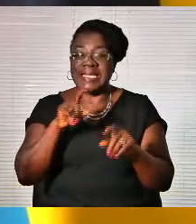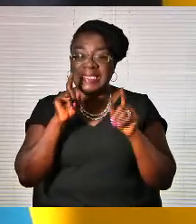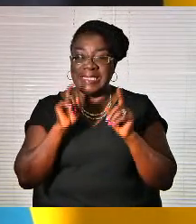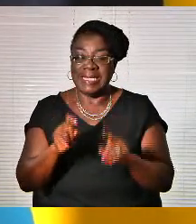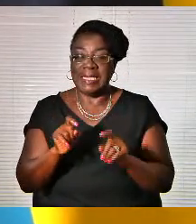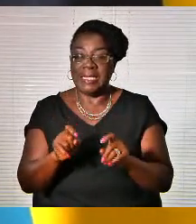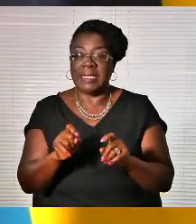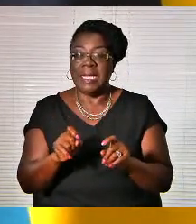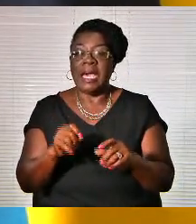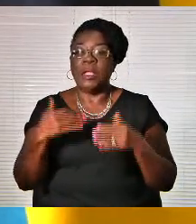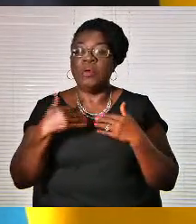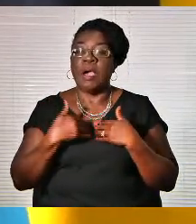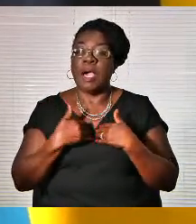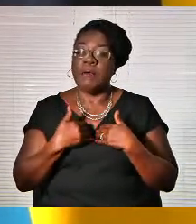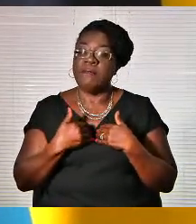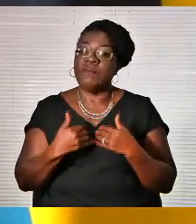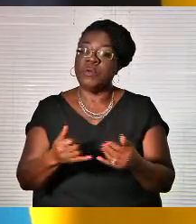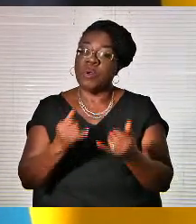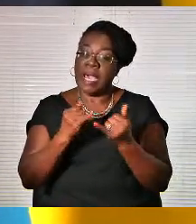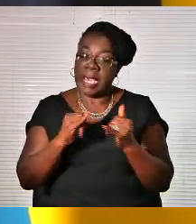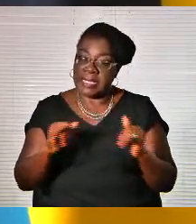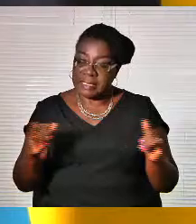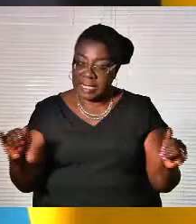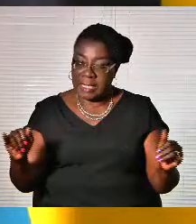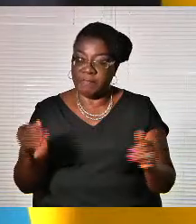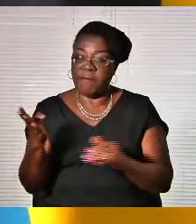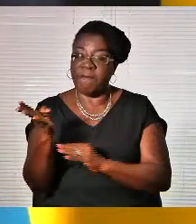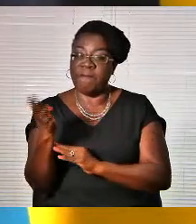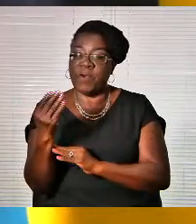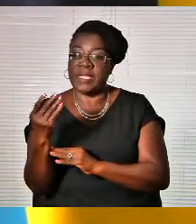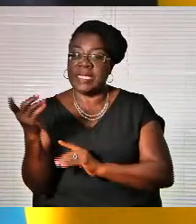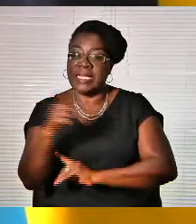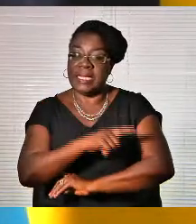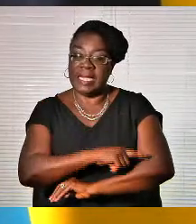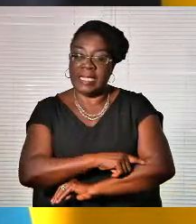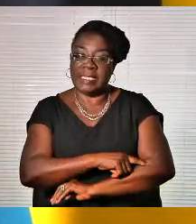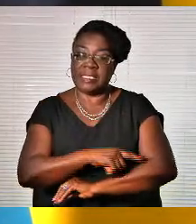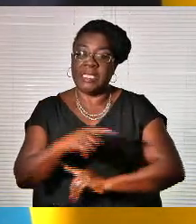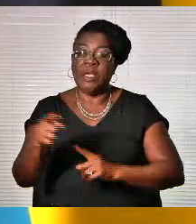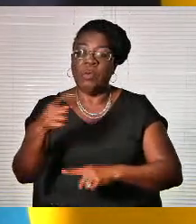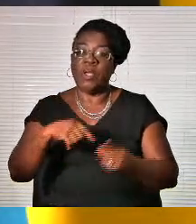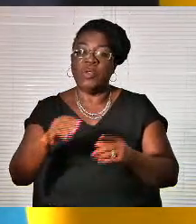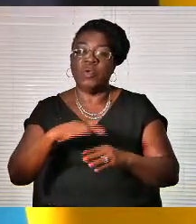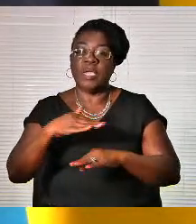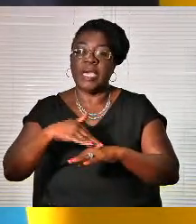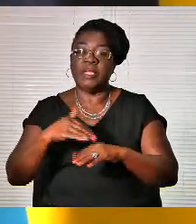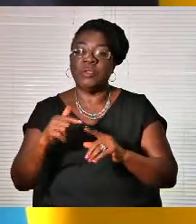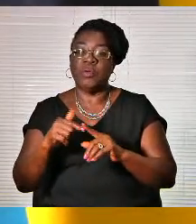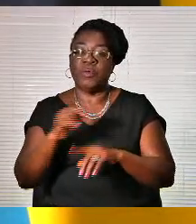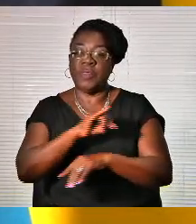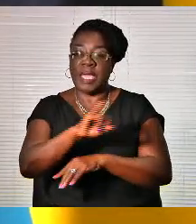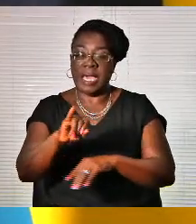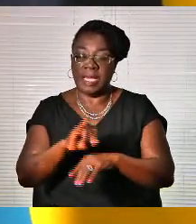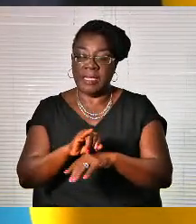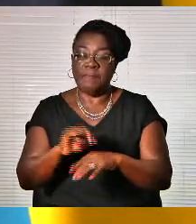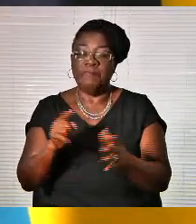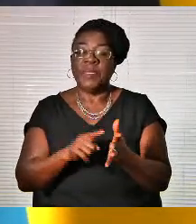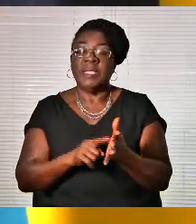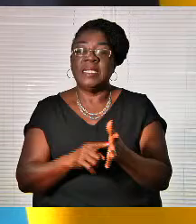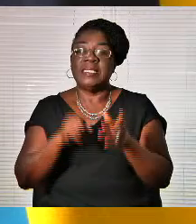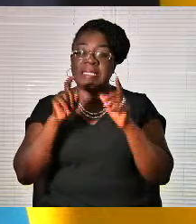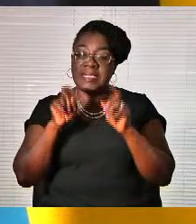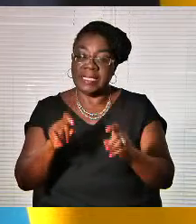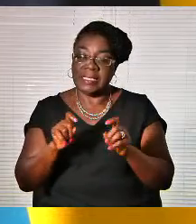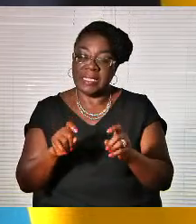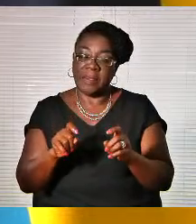days is required upon arrival at your destination. This is necessary to decrease